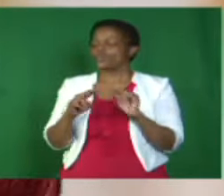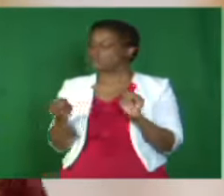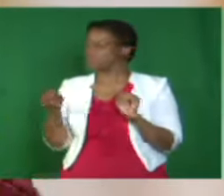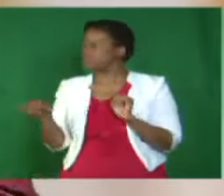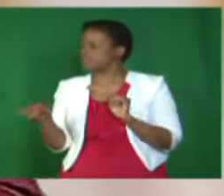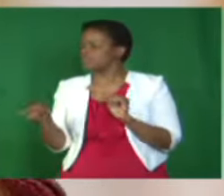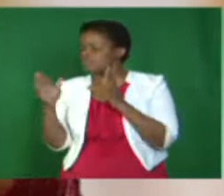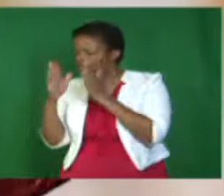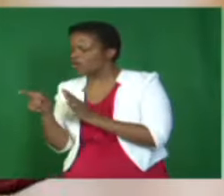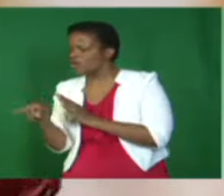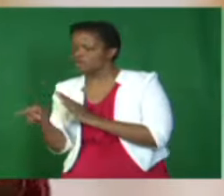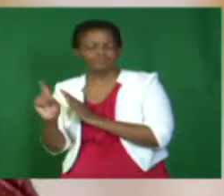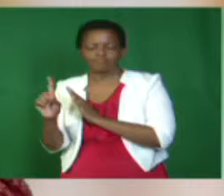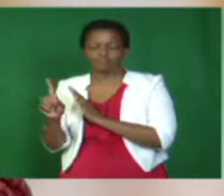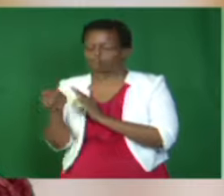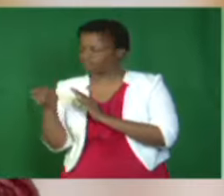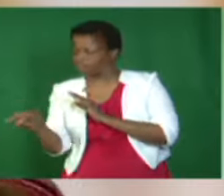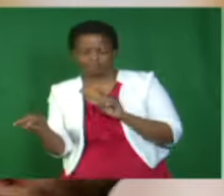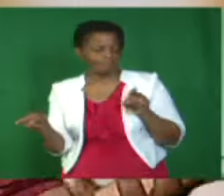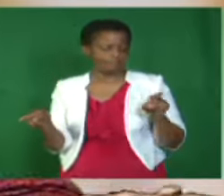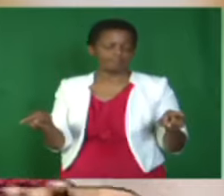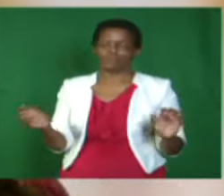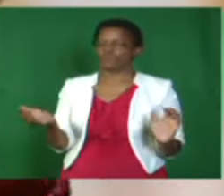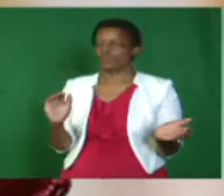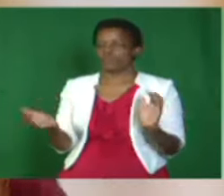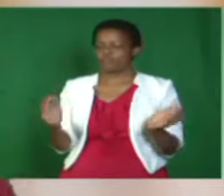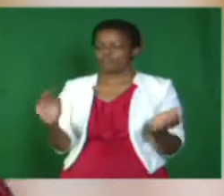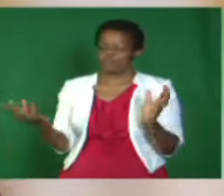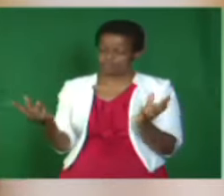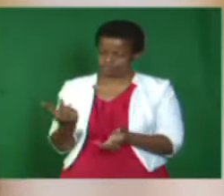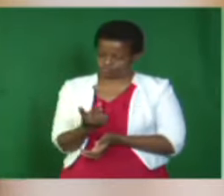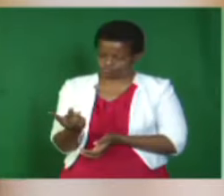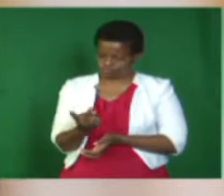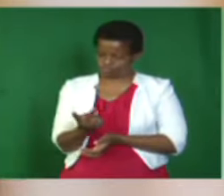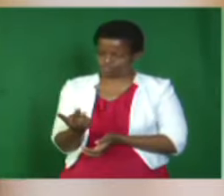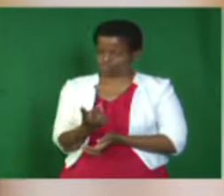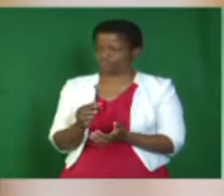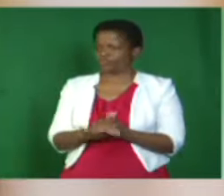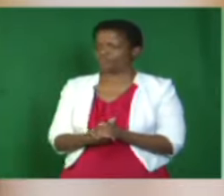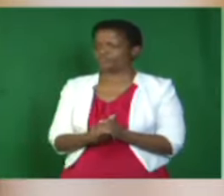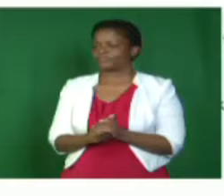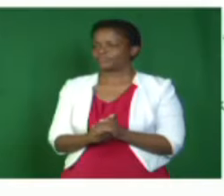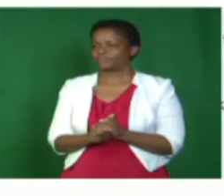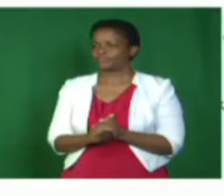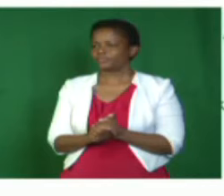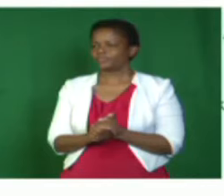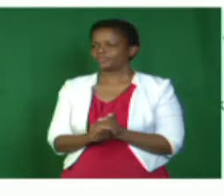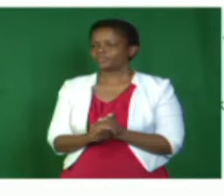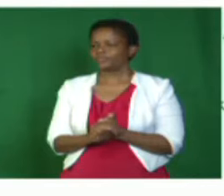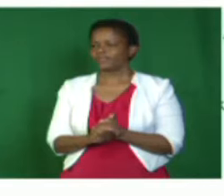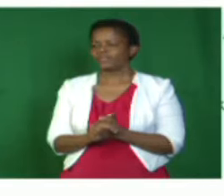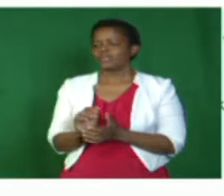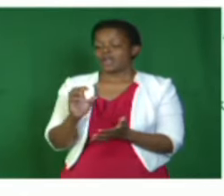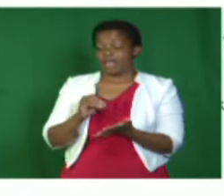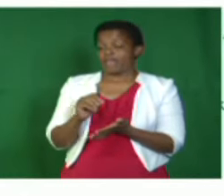is important that when you make a comparison, you also include the other detail. There are